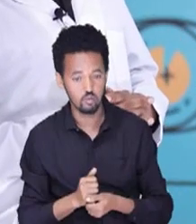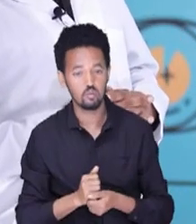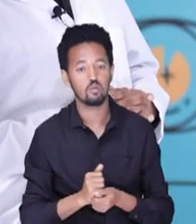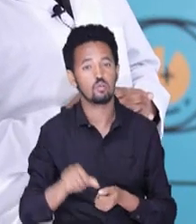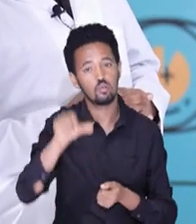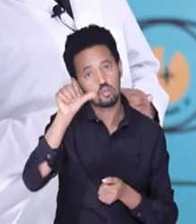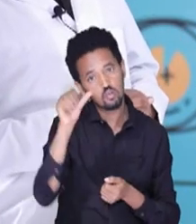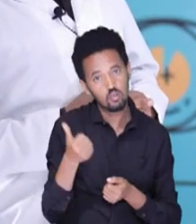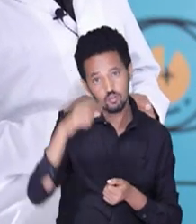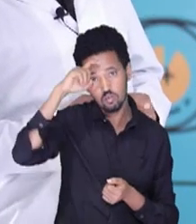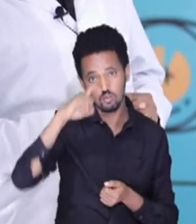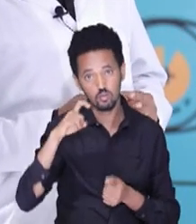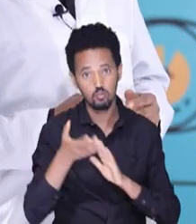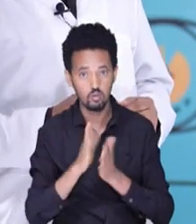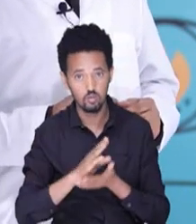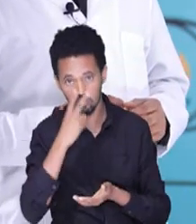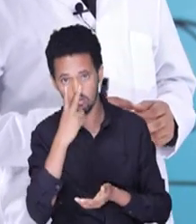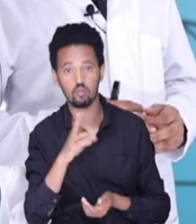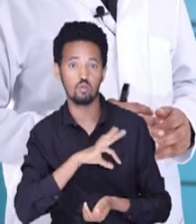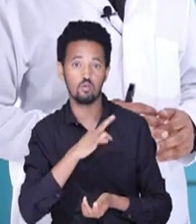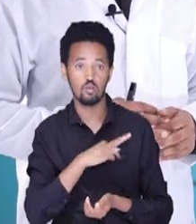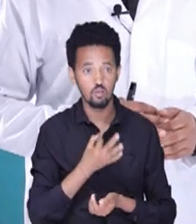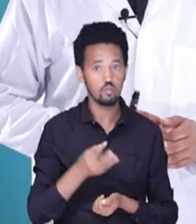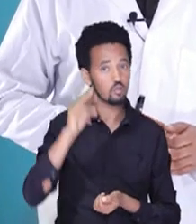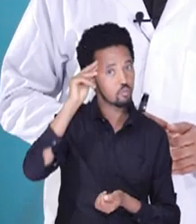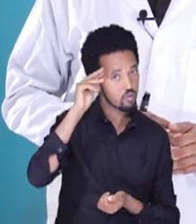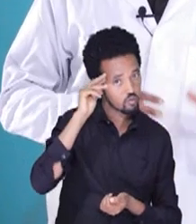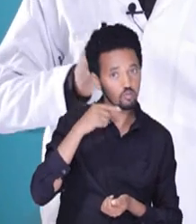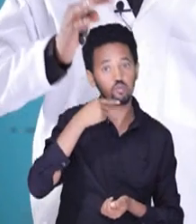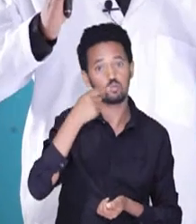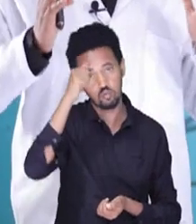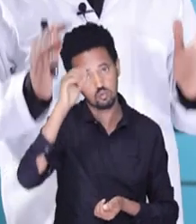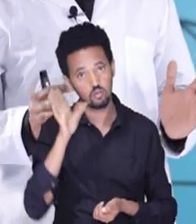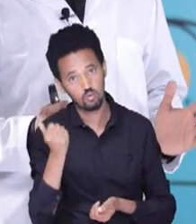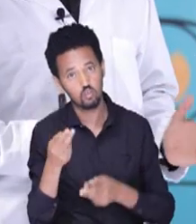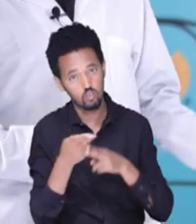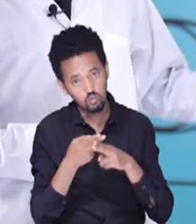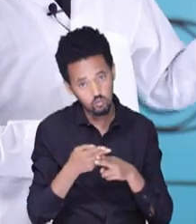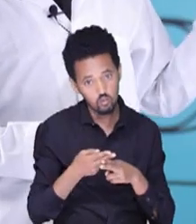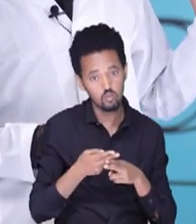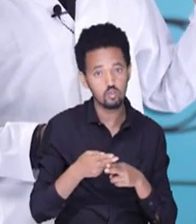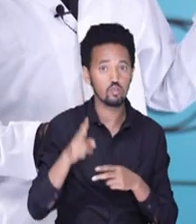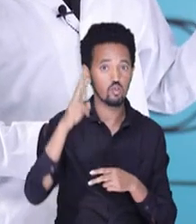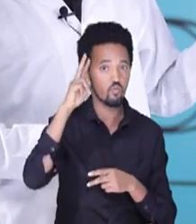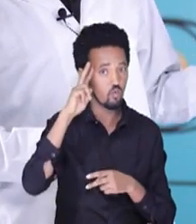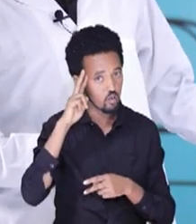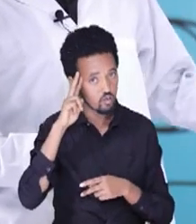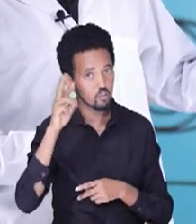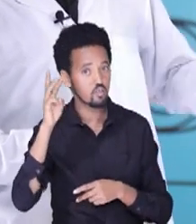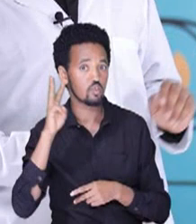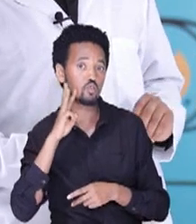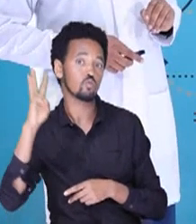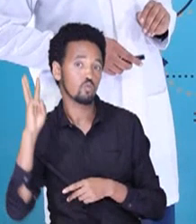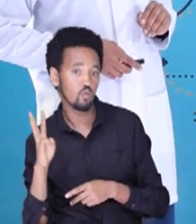famous Francisco Mariotte Arias de Voltaire, in short Voltaire, he was